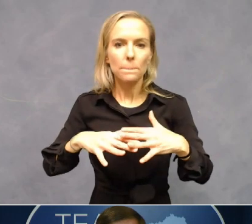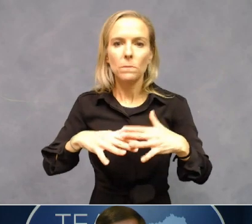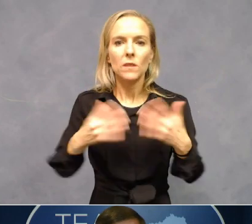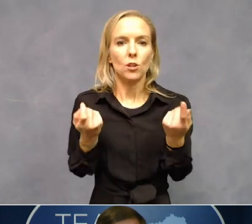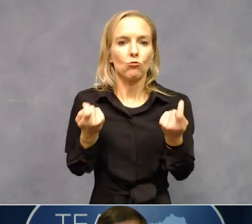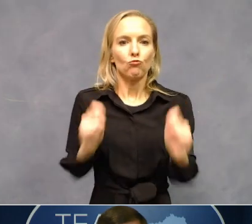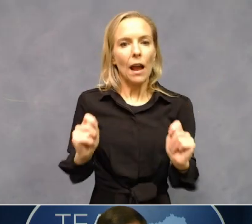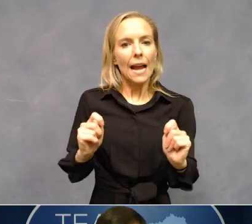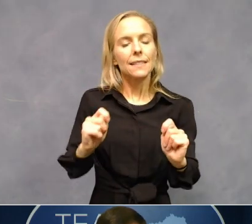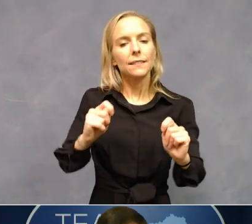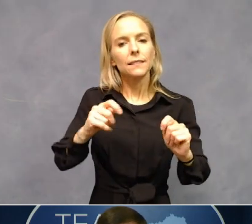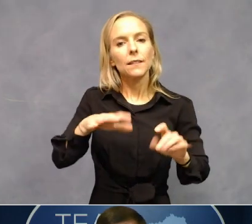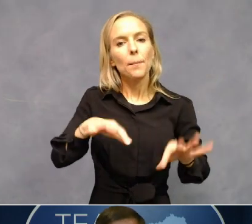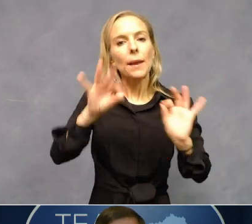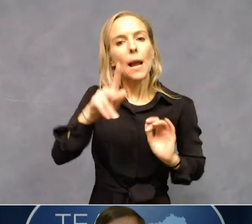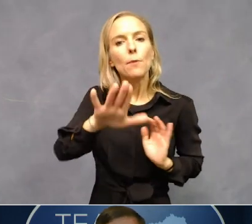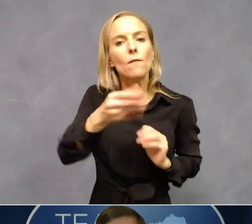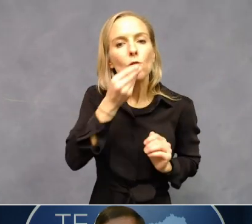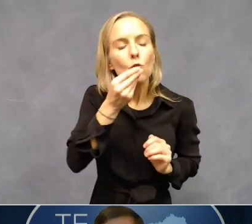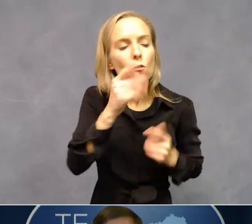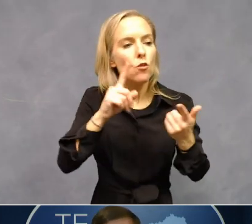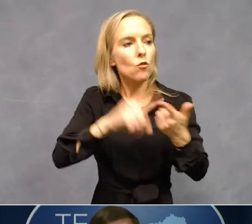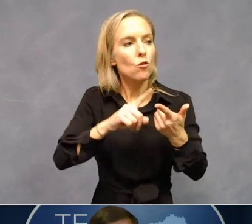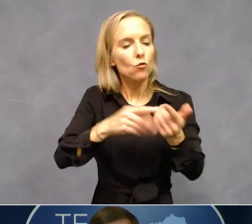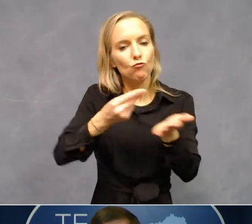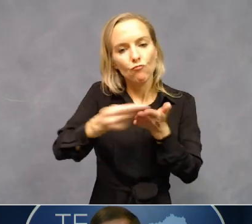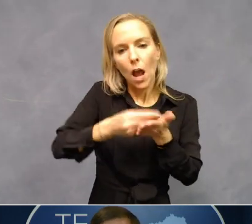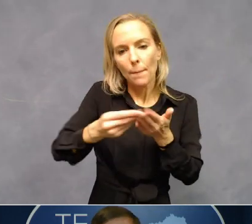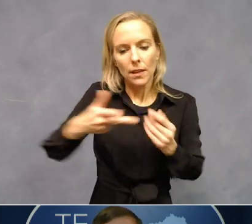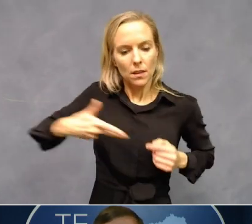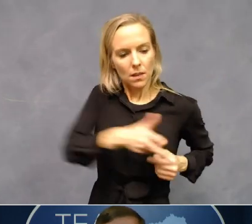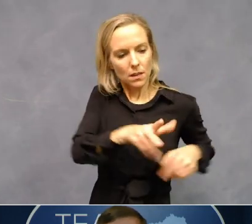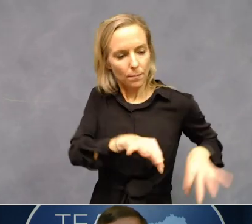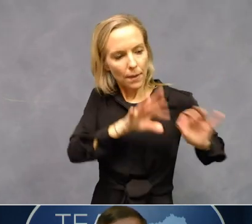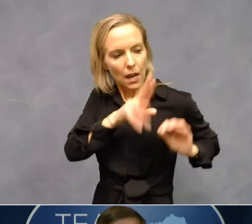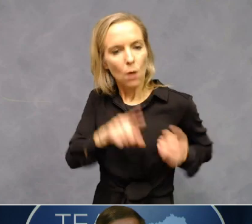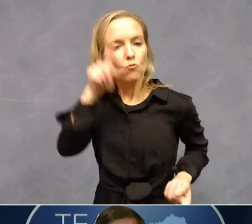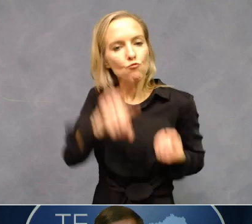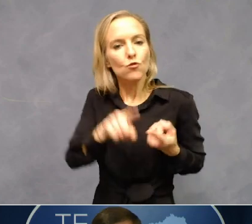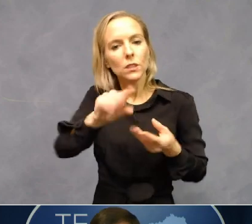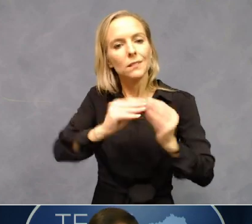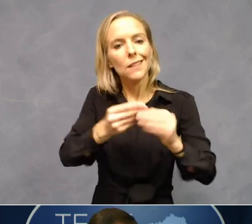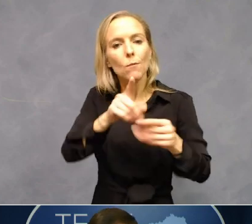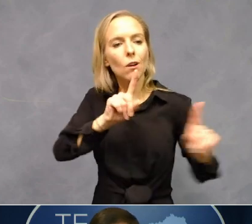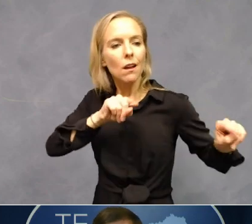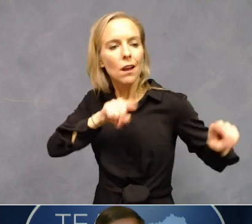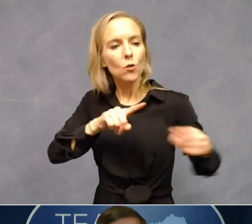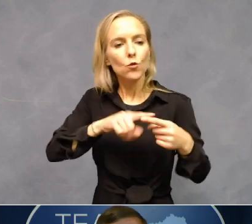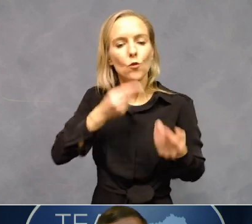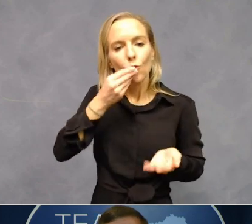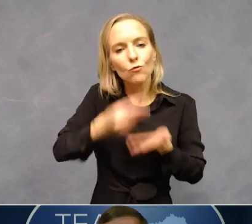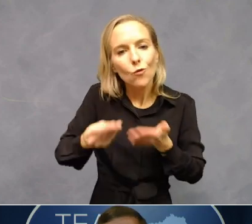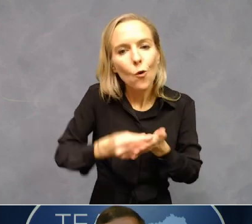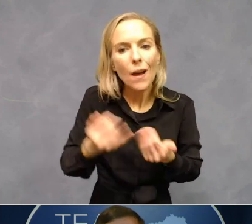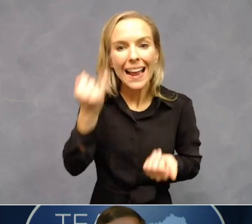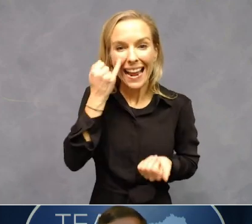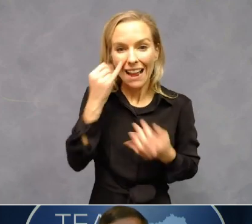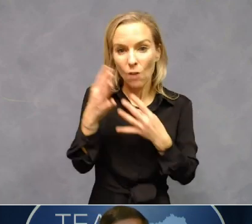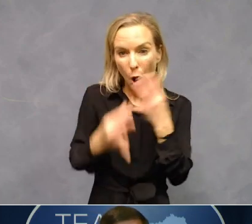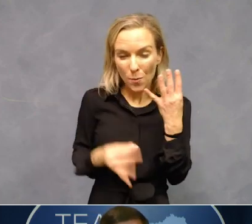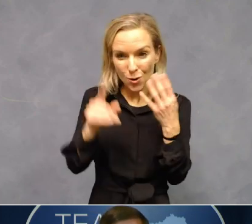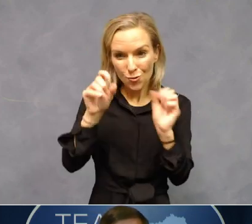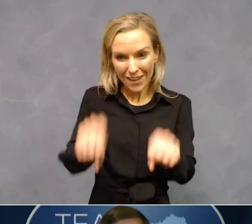curbside shopping if you're going to do it. Reduce the number of times you're going to the grocery store. If there's an option for them to bring it